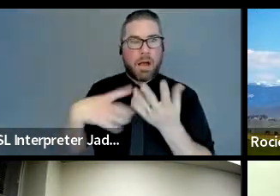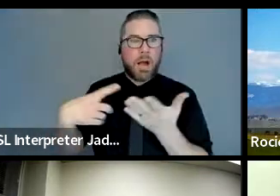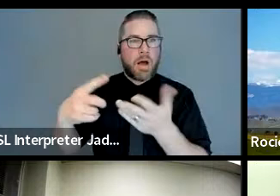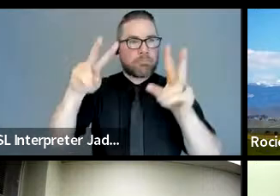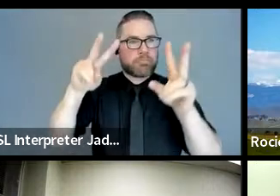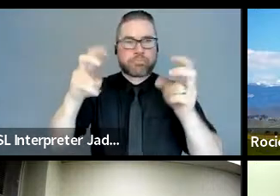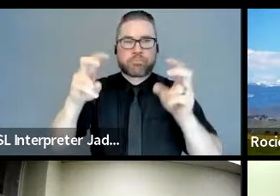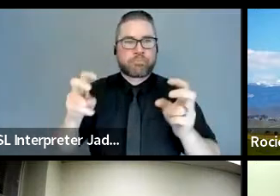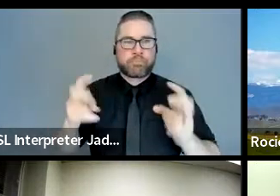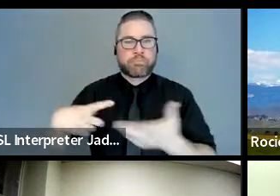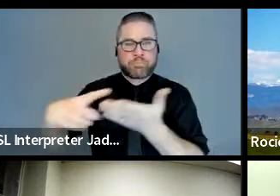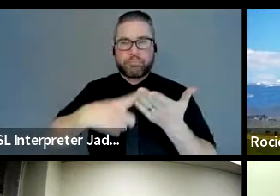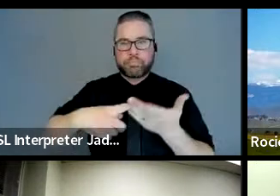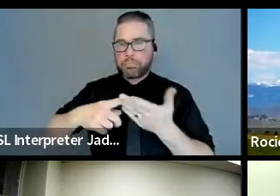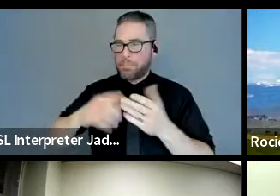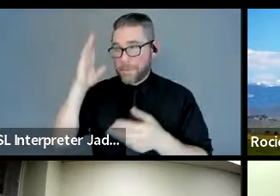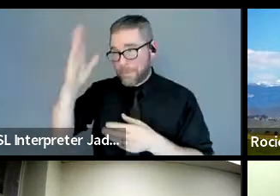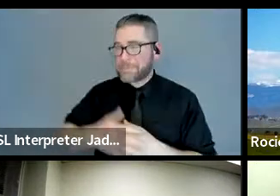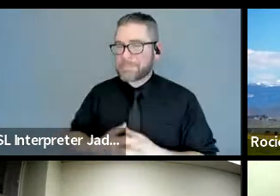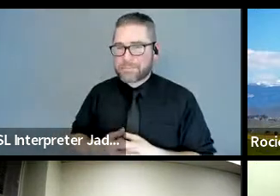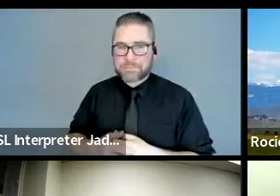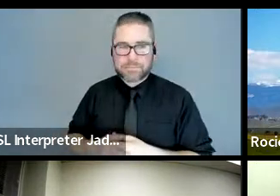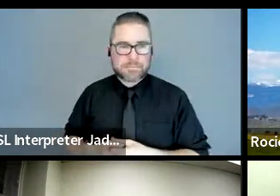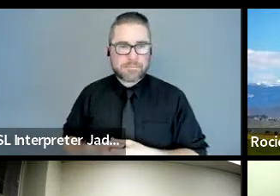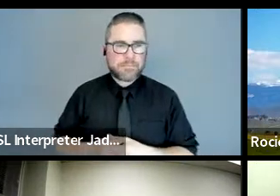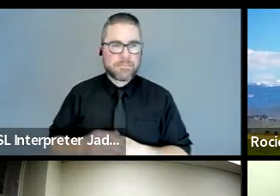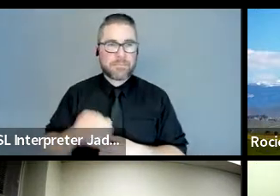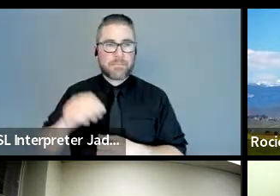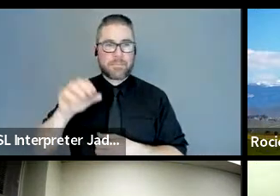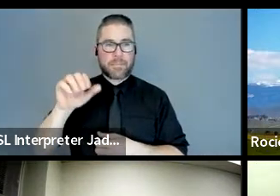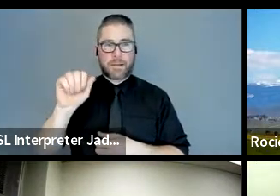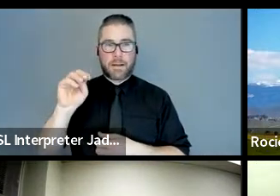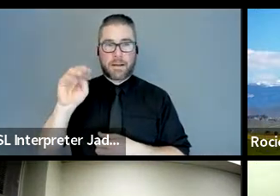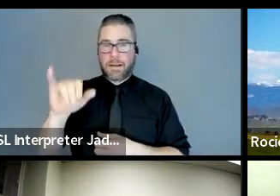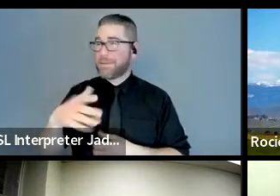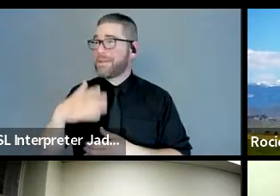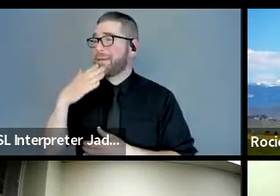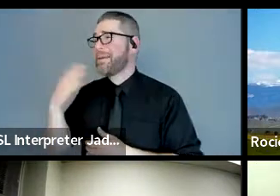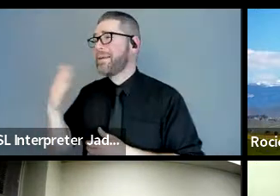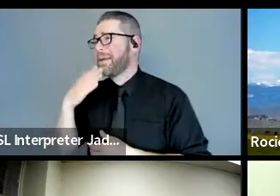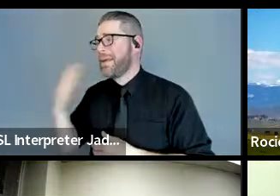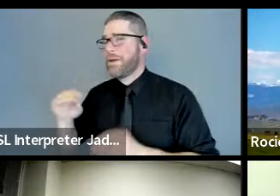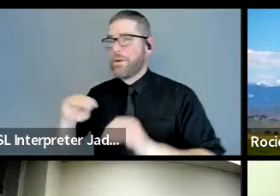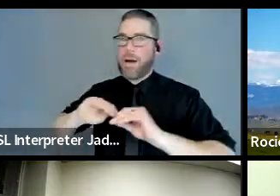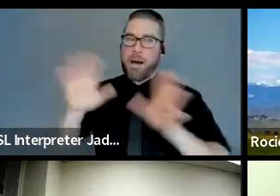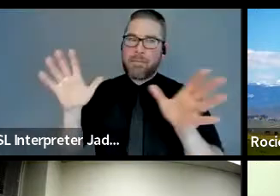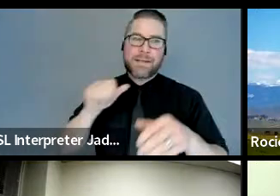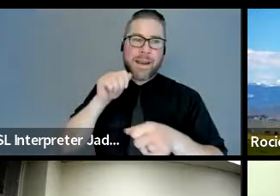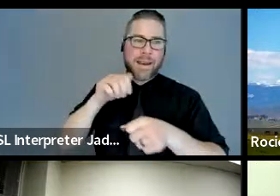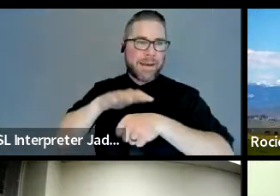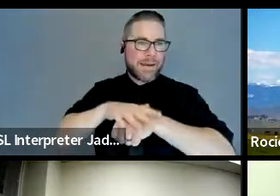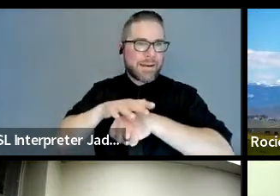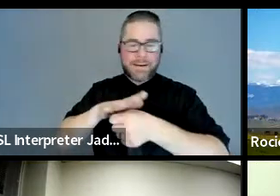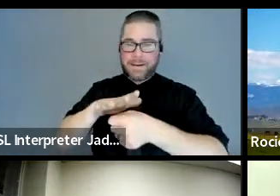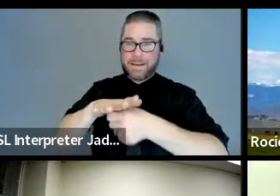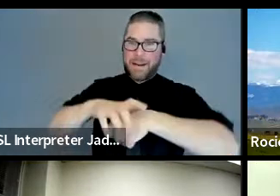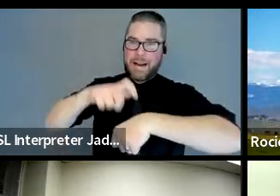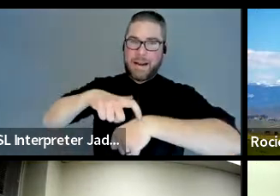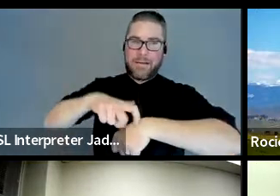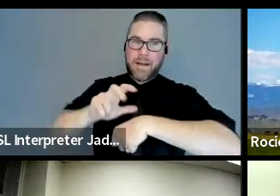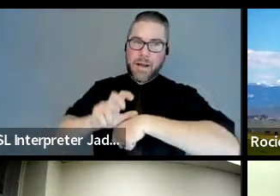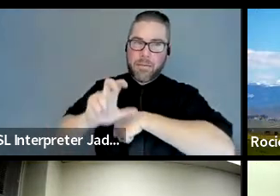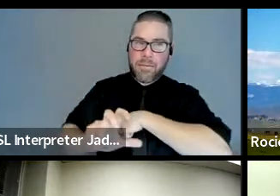Thank you so much. Thank you so much, Morgan. Clearly, we did not allocate enough time for you today, and I apologize for